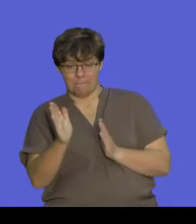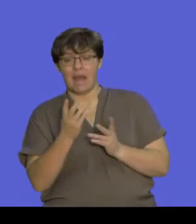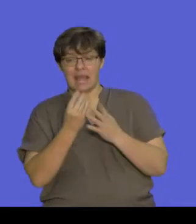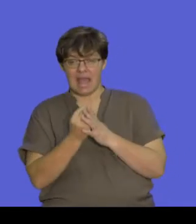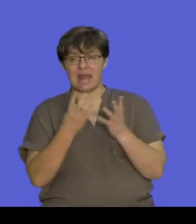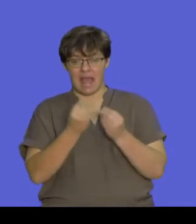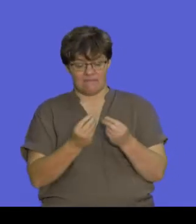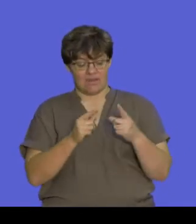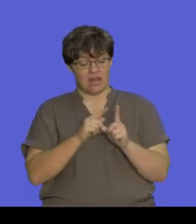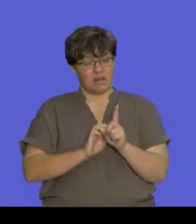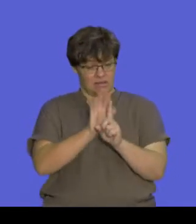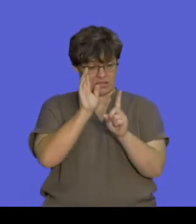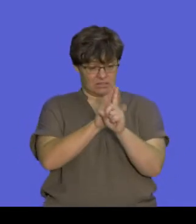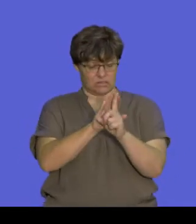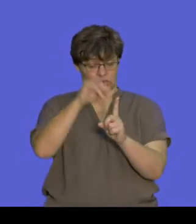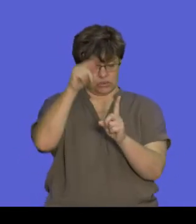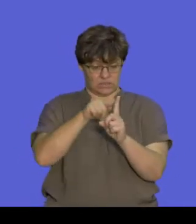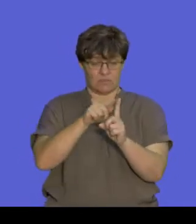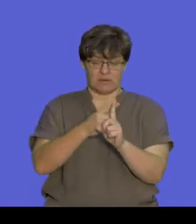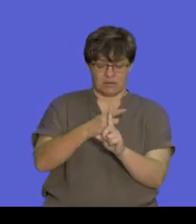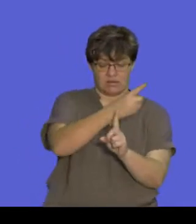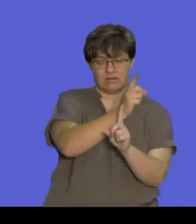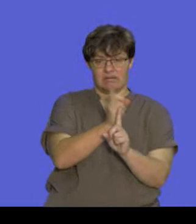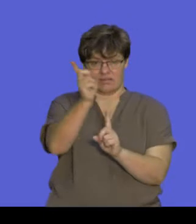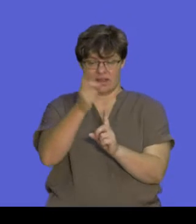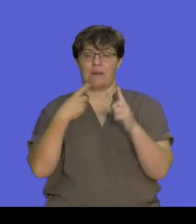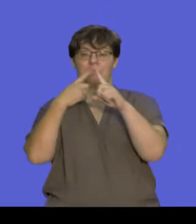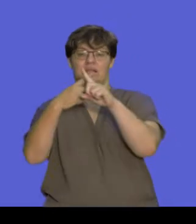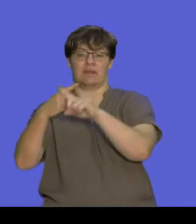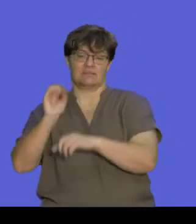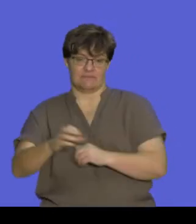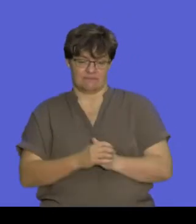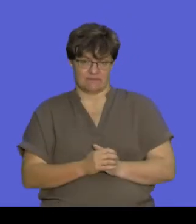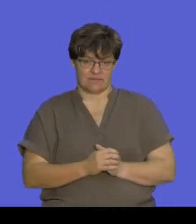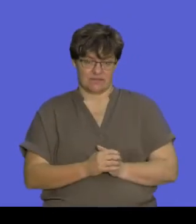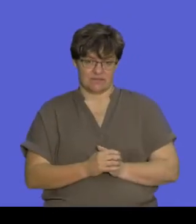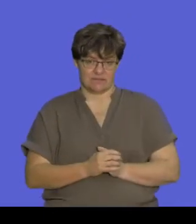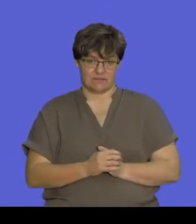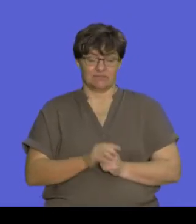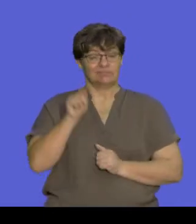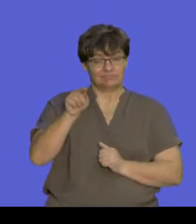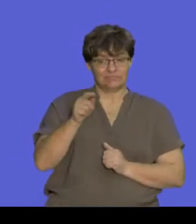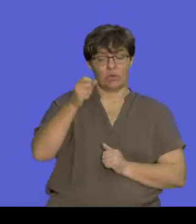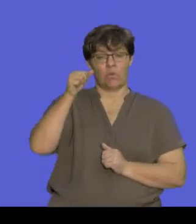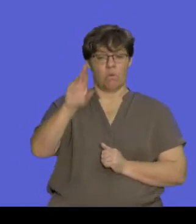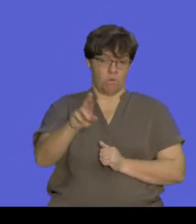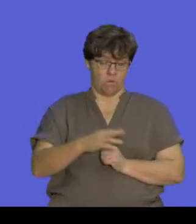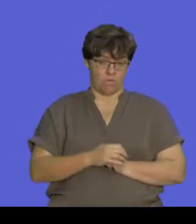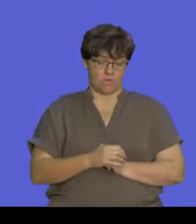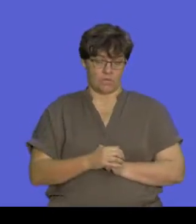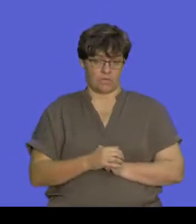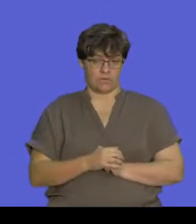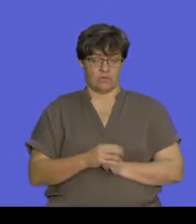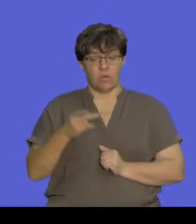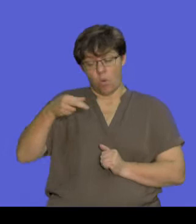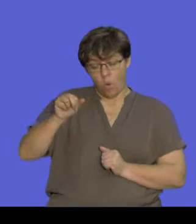now that are multiplications. These ones were all. That was all. That was